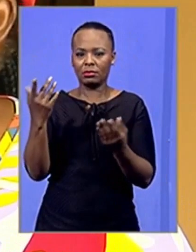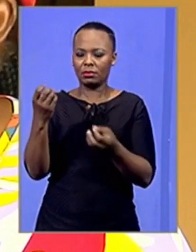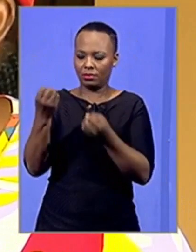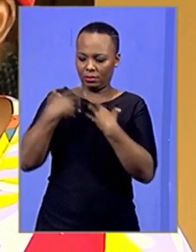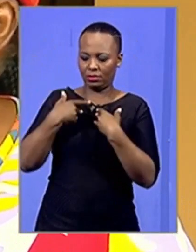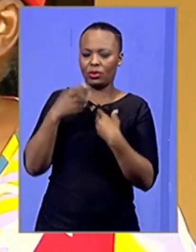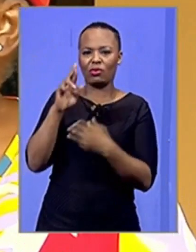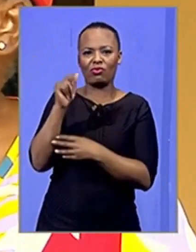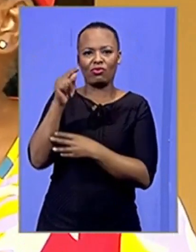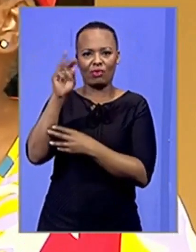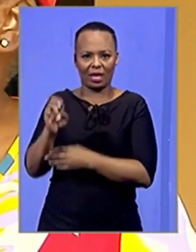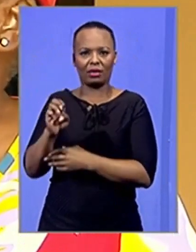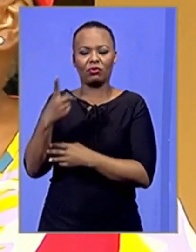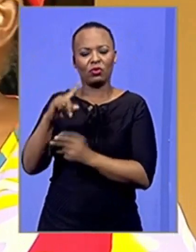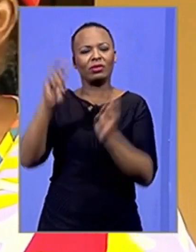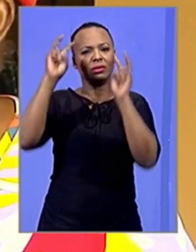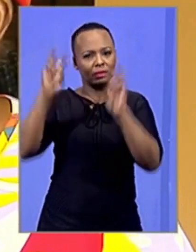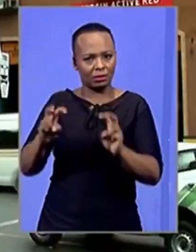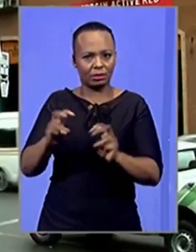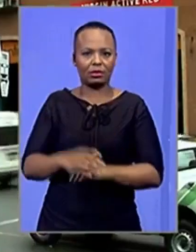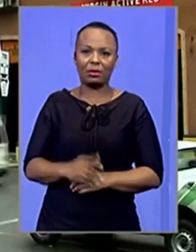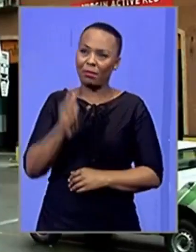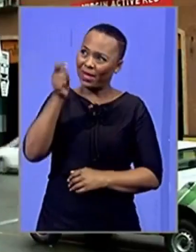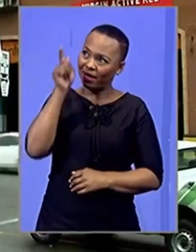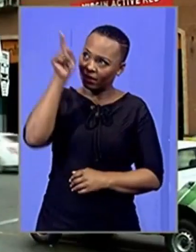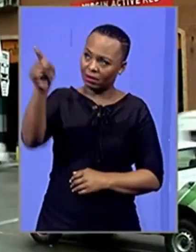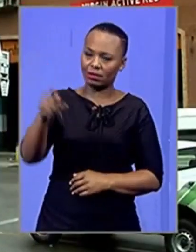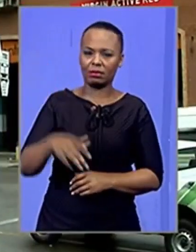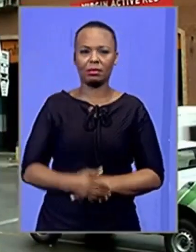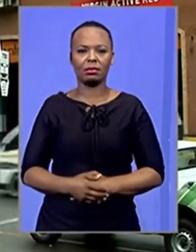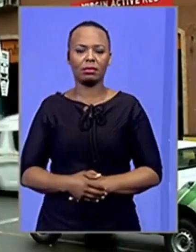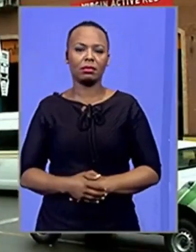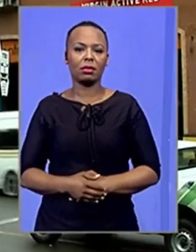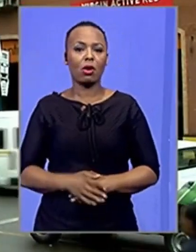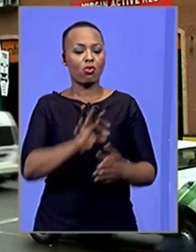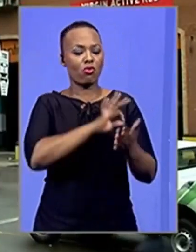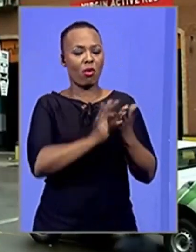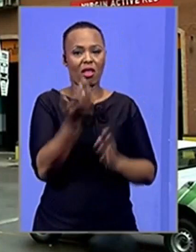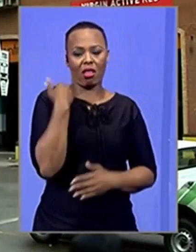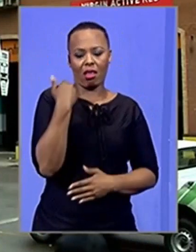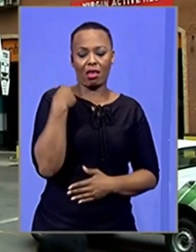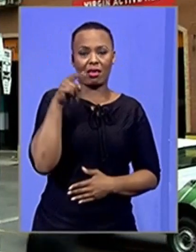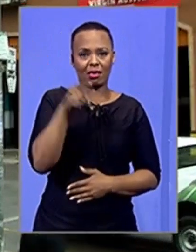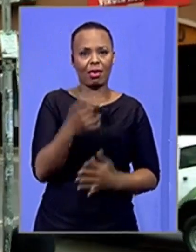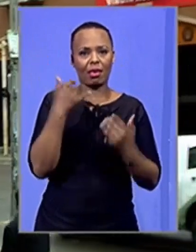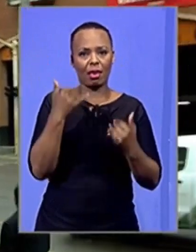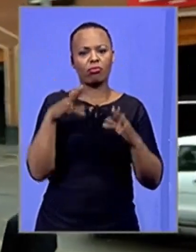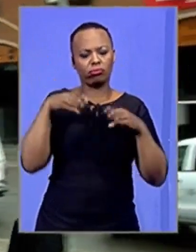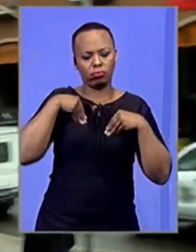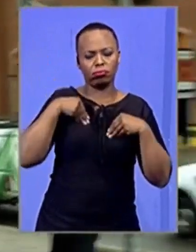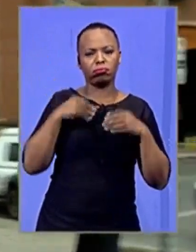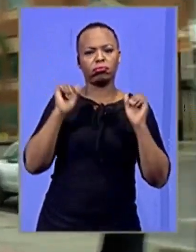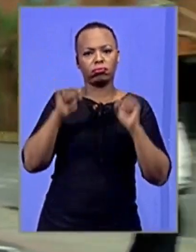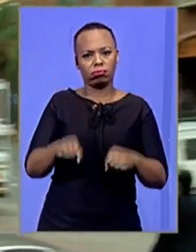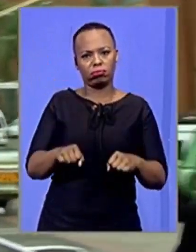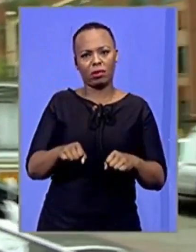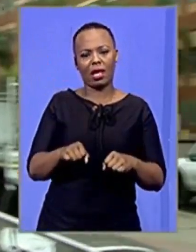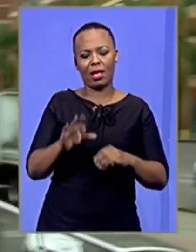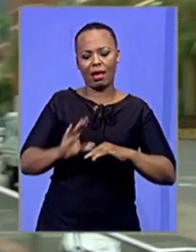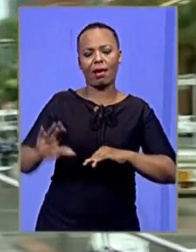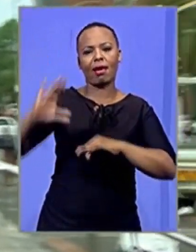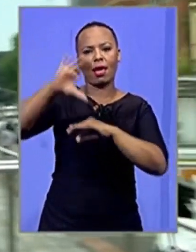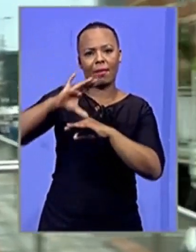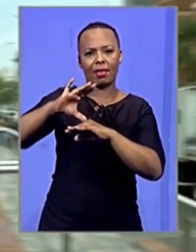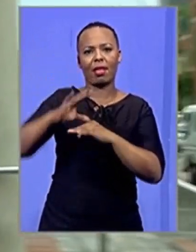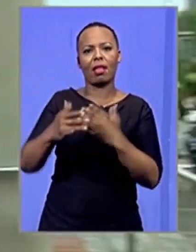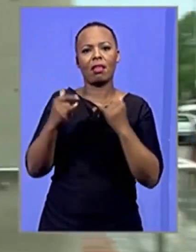tsa rena tsa mabone re patele. Go le jalo kontraka ya pele e neng ya amogela ke setlamo sa Peo Capital ene